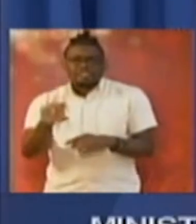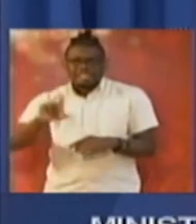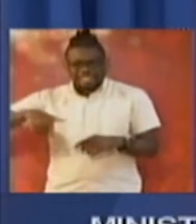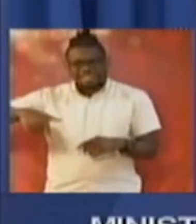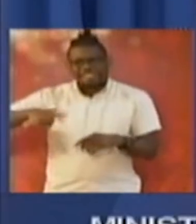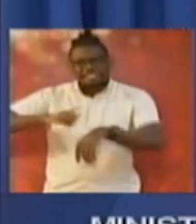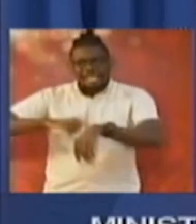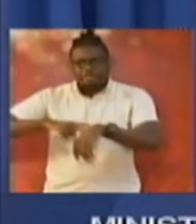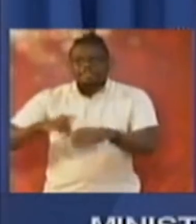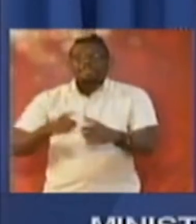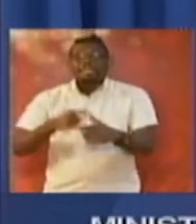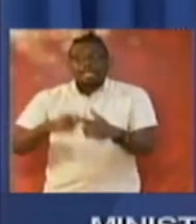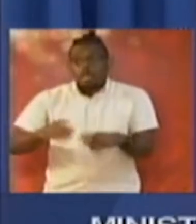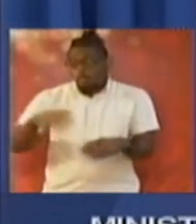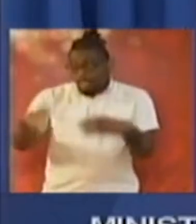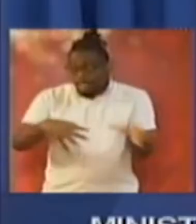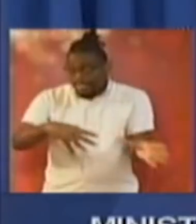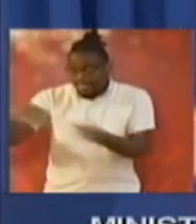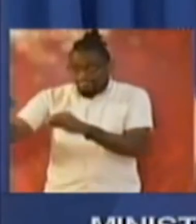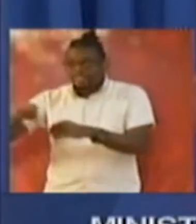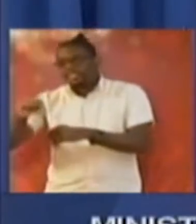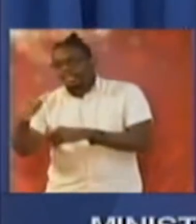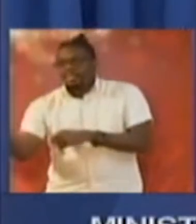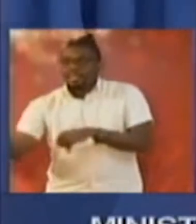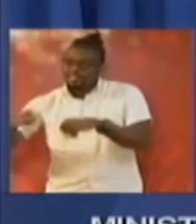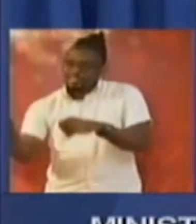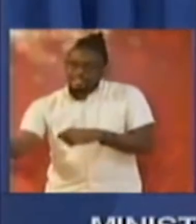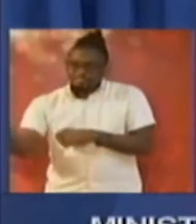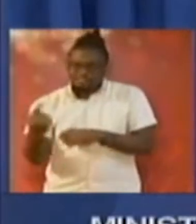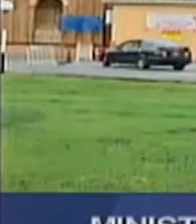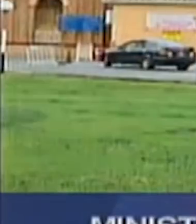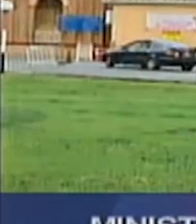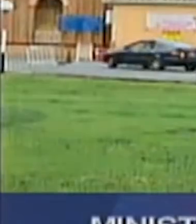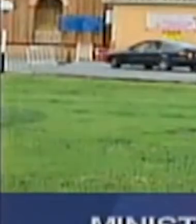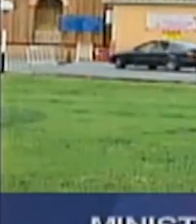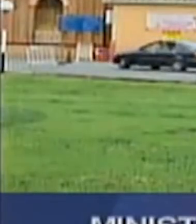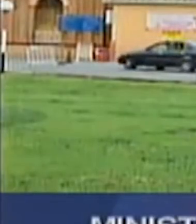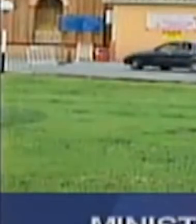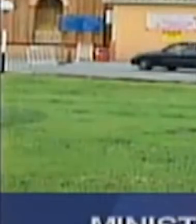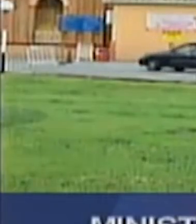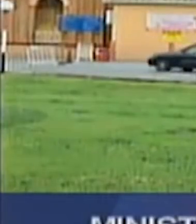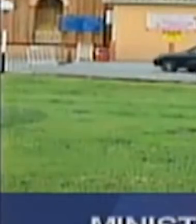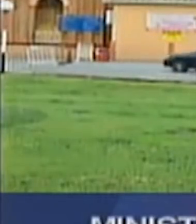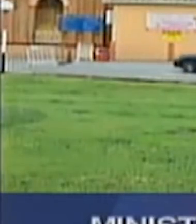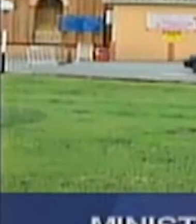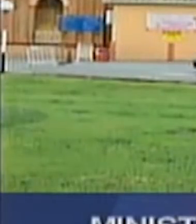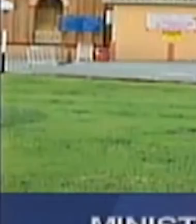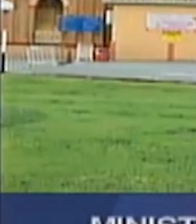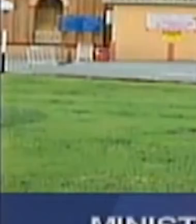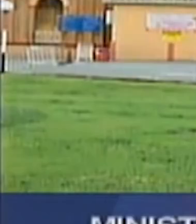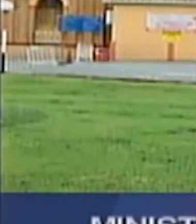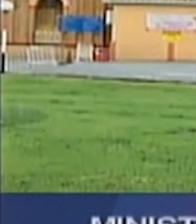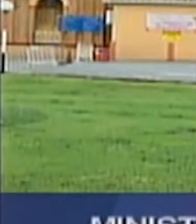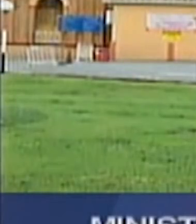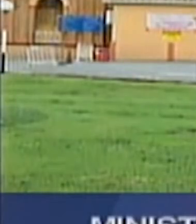That is just as dangerous as bringing all those people together. The Prime Minister said there would be another review of the public